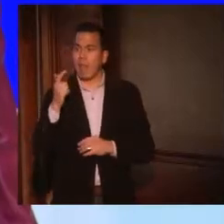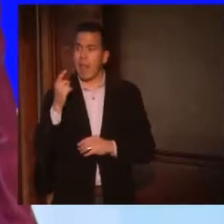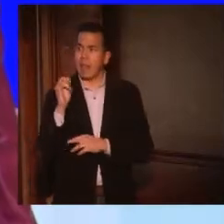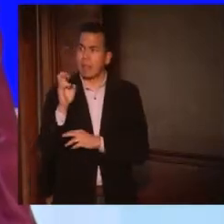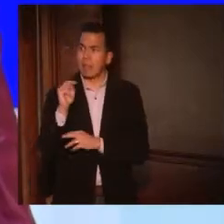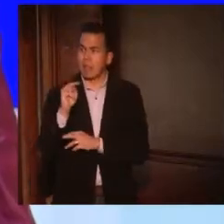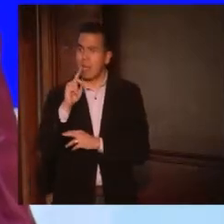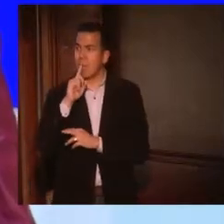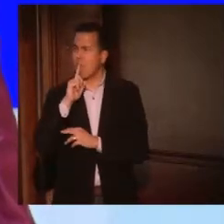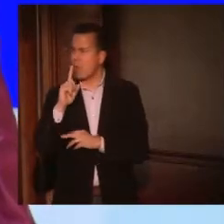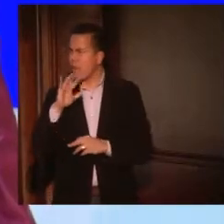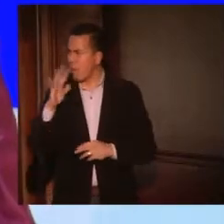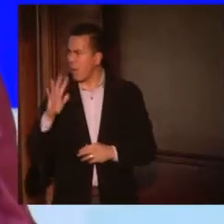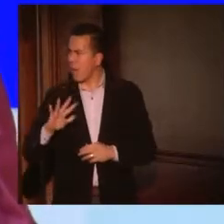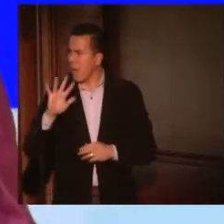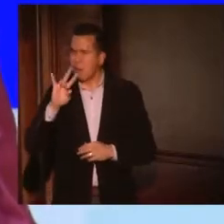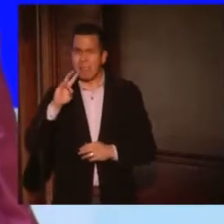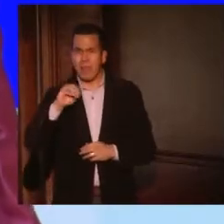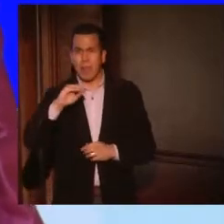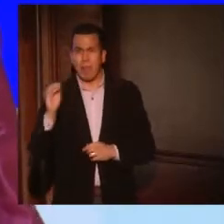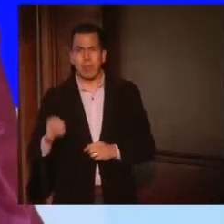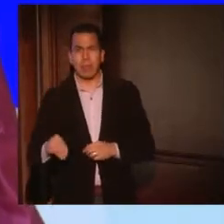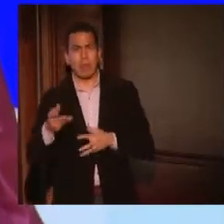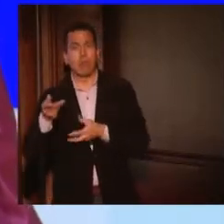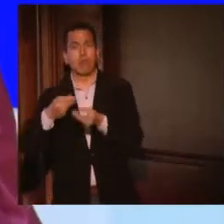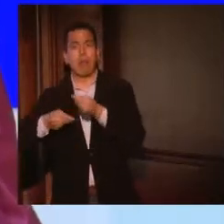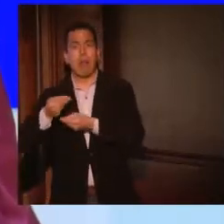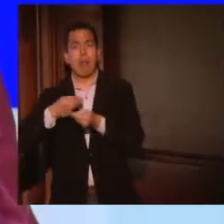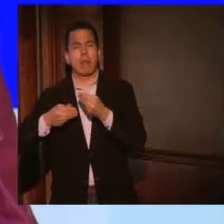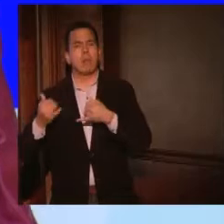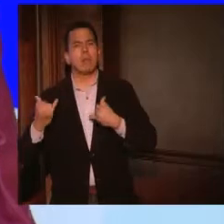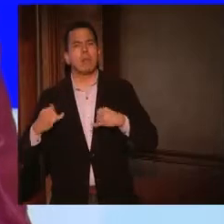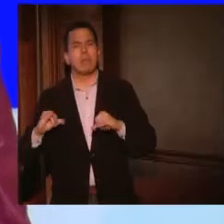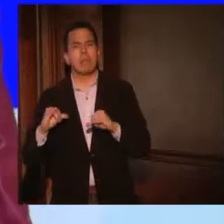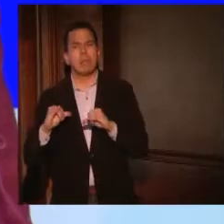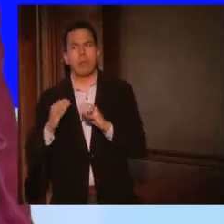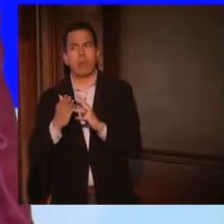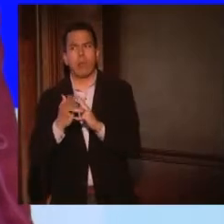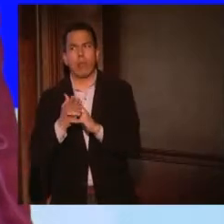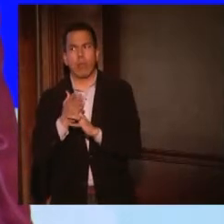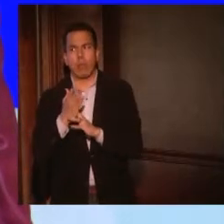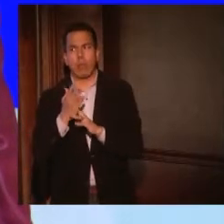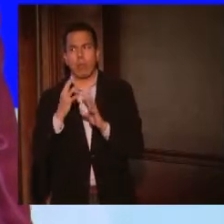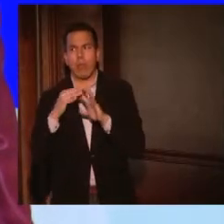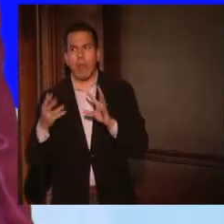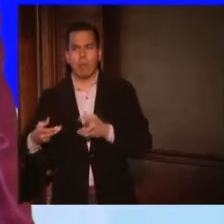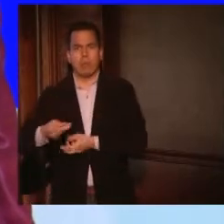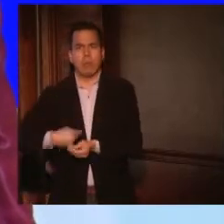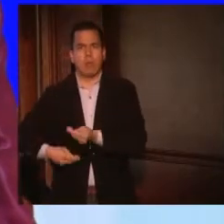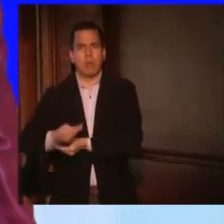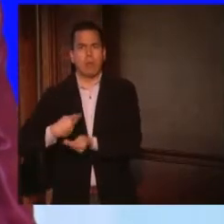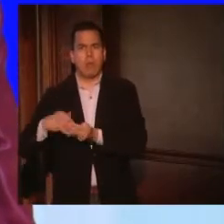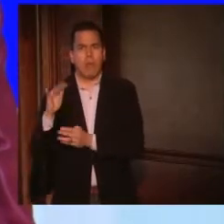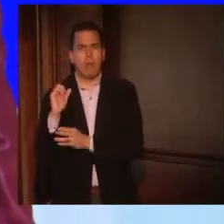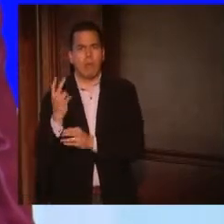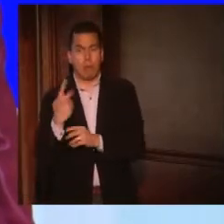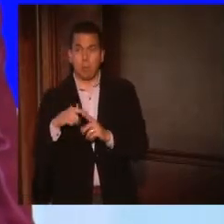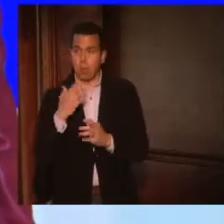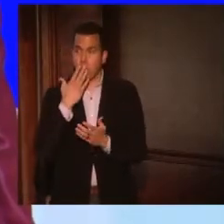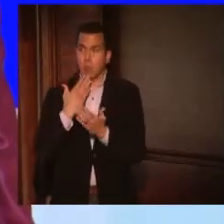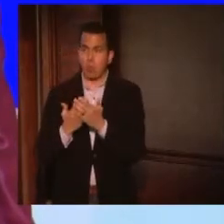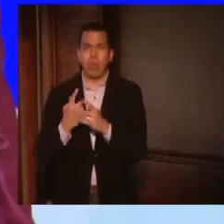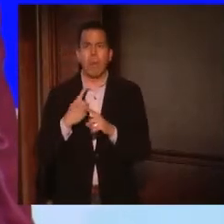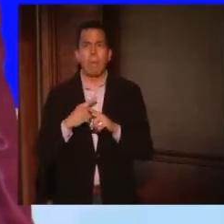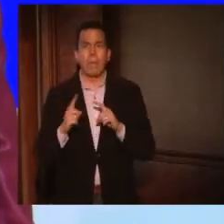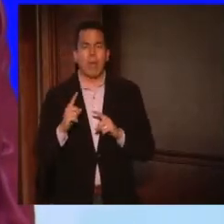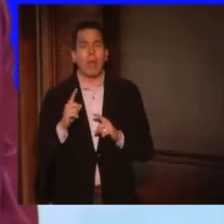biggest, like 70% of all the transactions still happen through the hawala system in Sarofi. So it was good, but the only thing that I